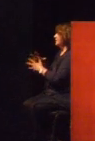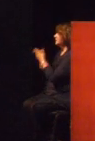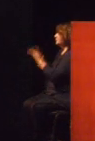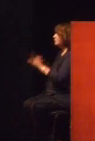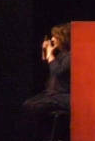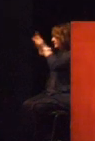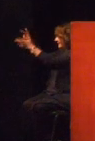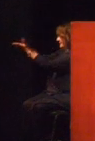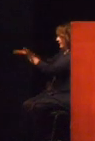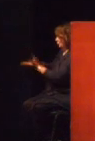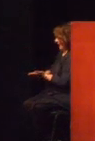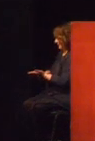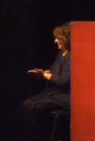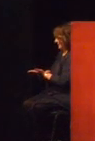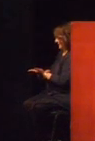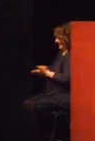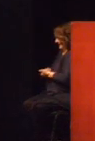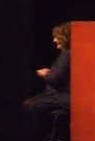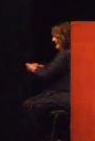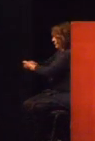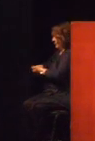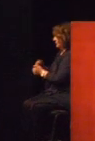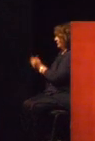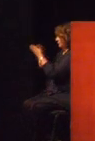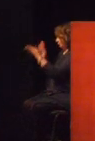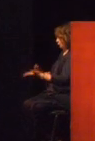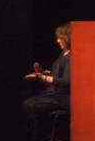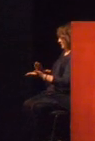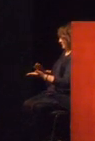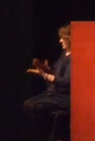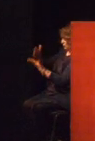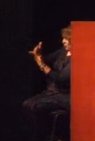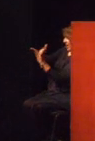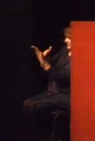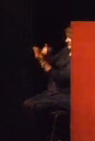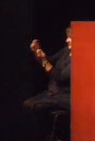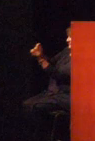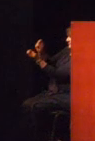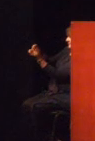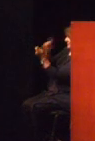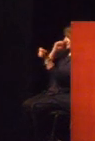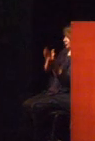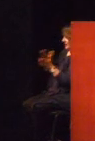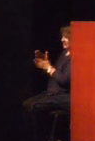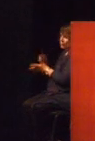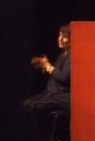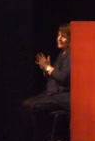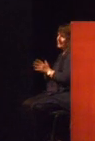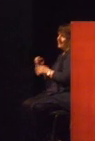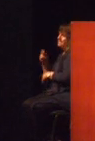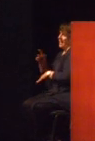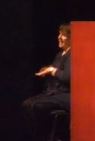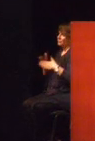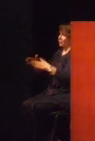success contract in collaboration with students to outline key strategies for what that means to get back on track